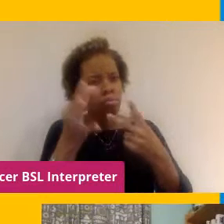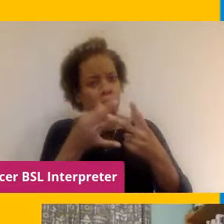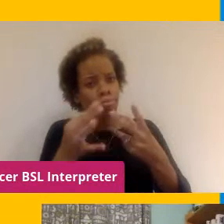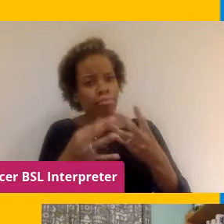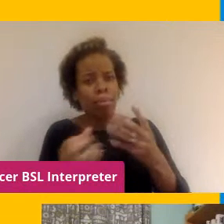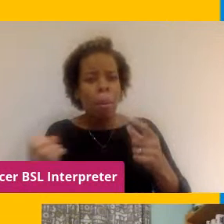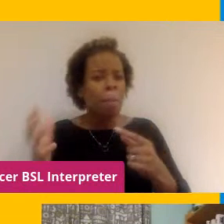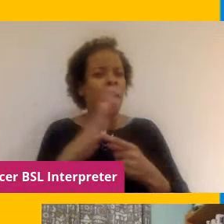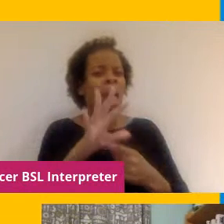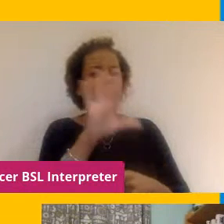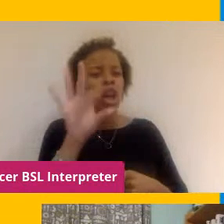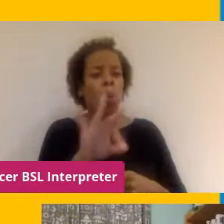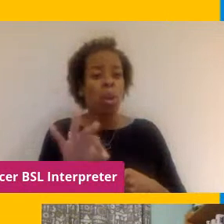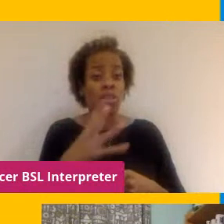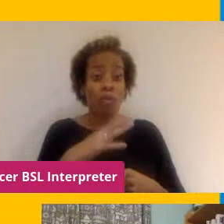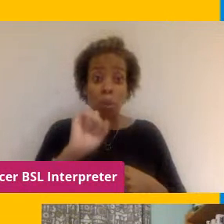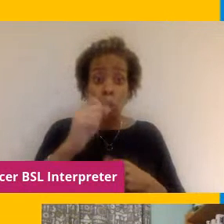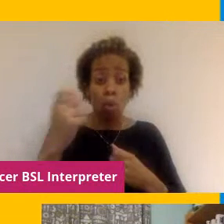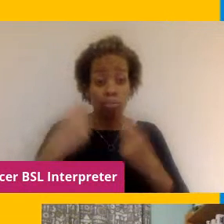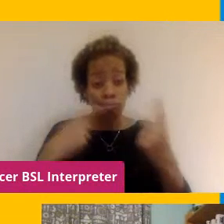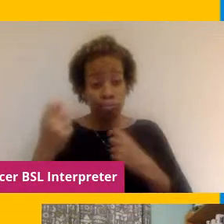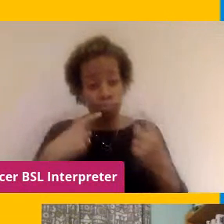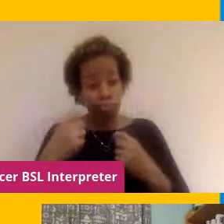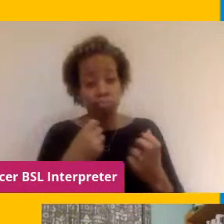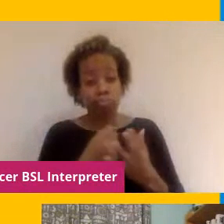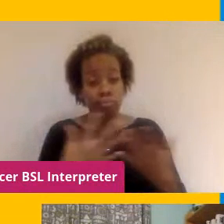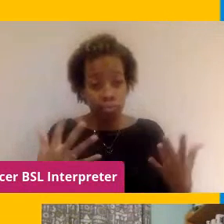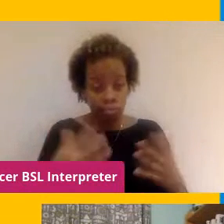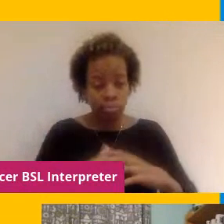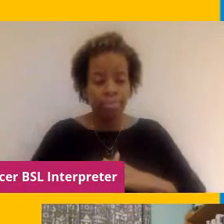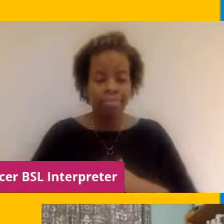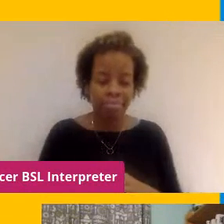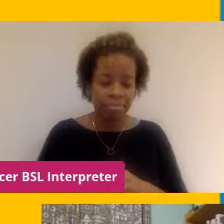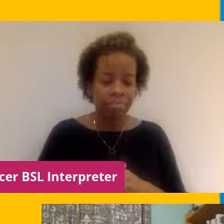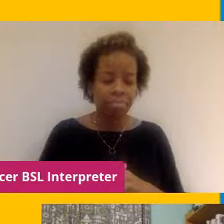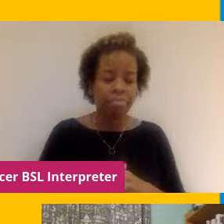main questions that we'd pulled out of the ones that were submitted in